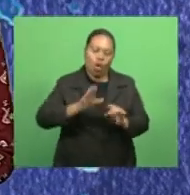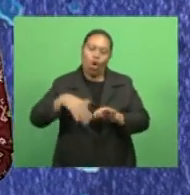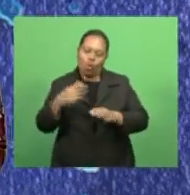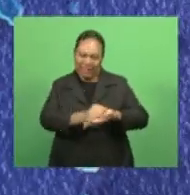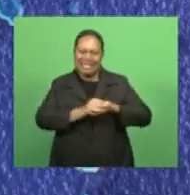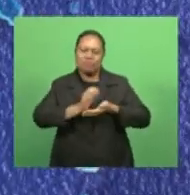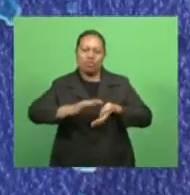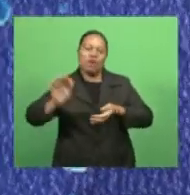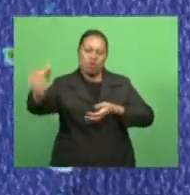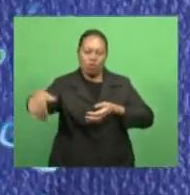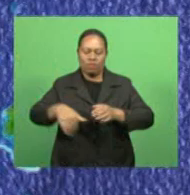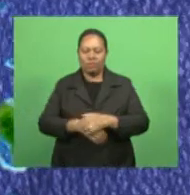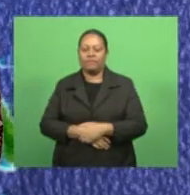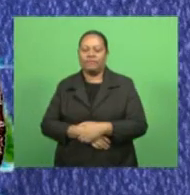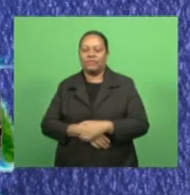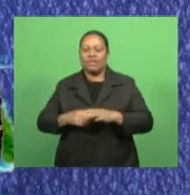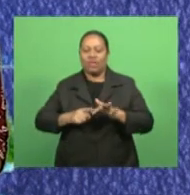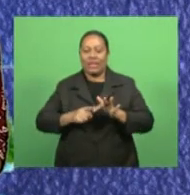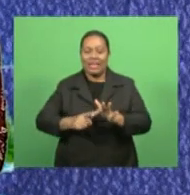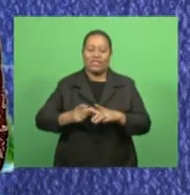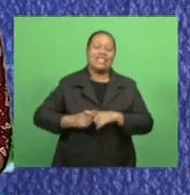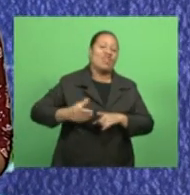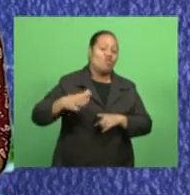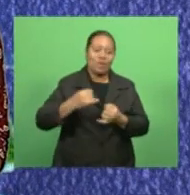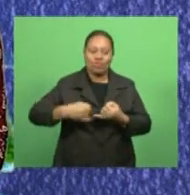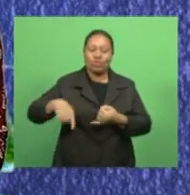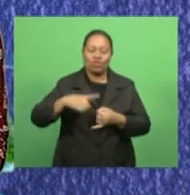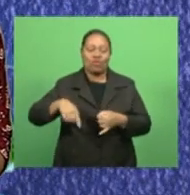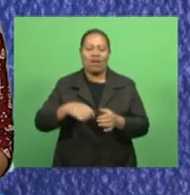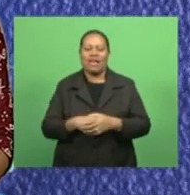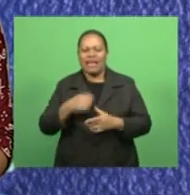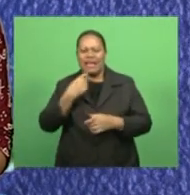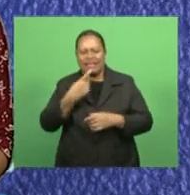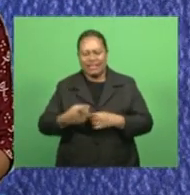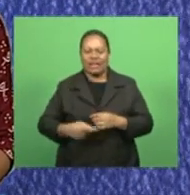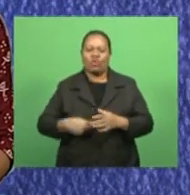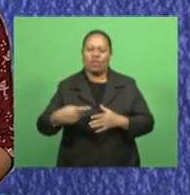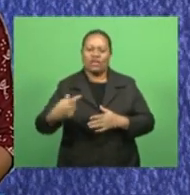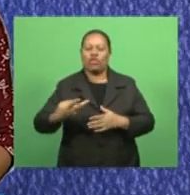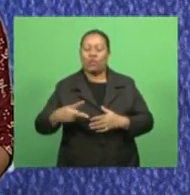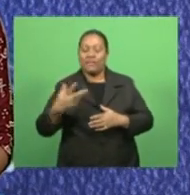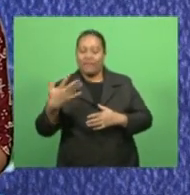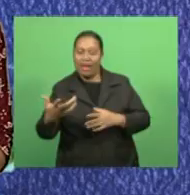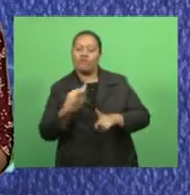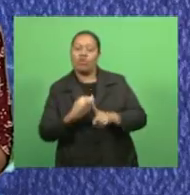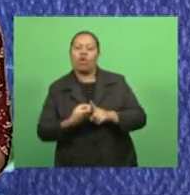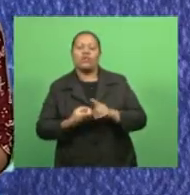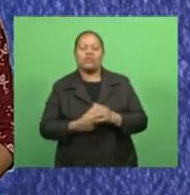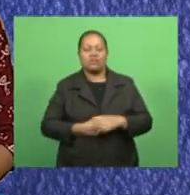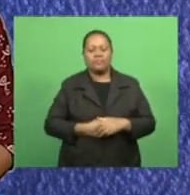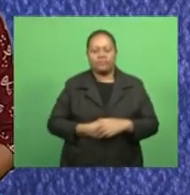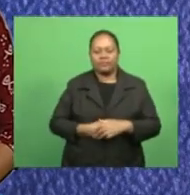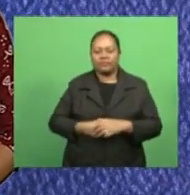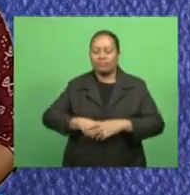from it. Eastwards from Pak Hawa to Suva, gusty winds were rolling at about 25 knots before semi-clearing.